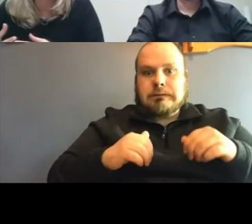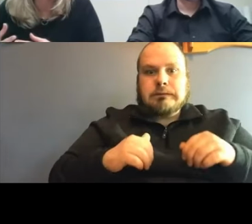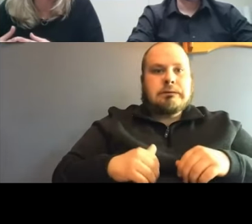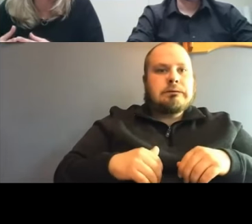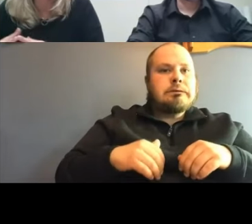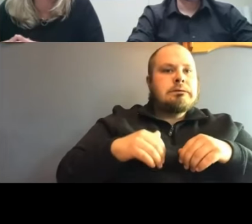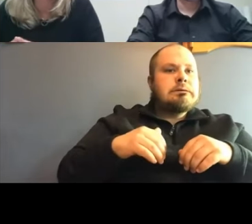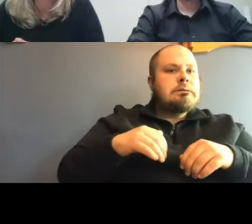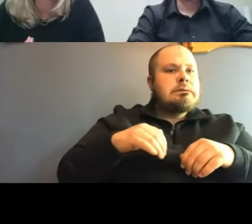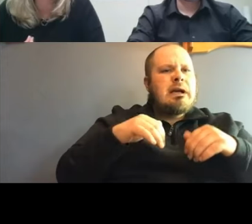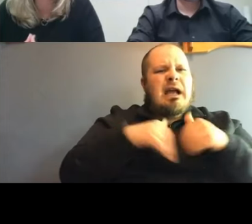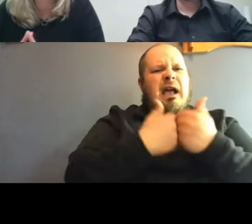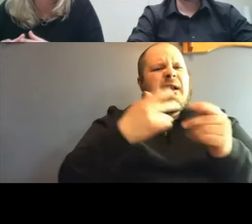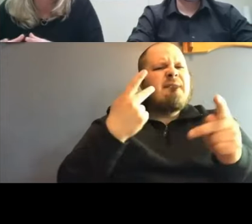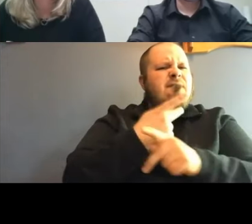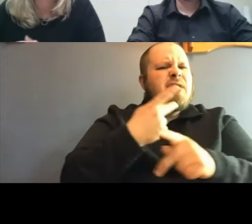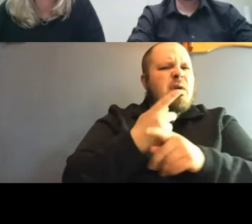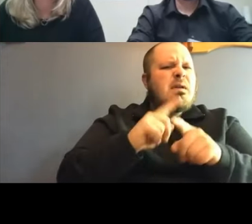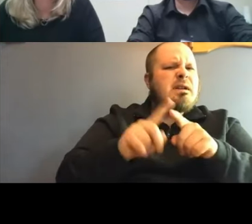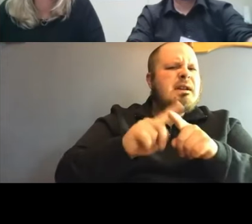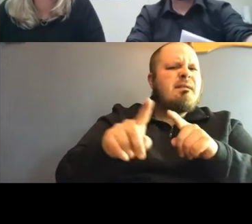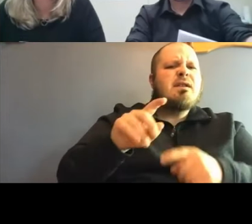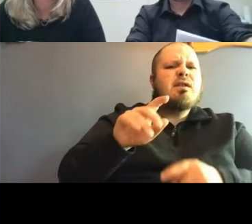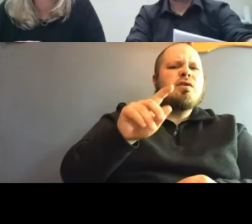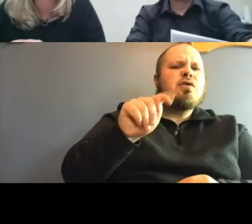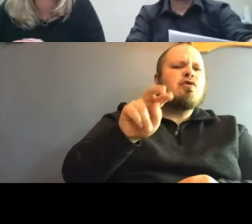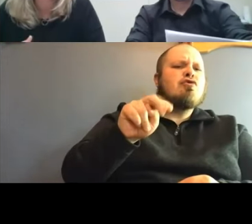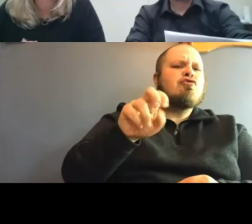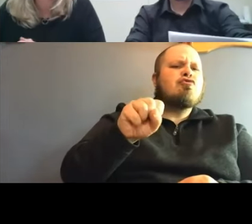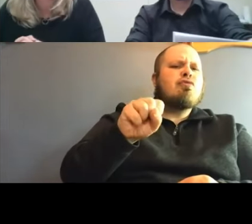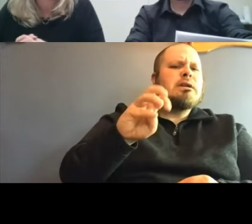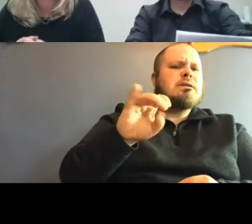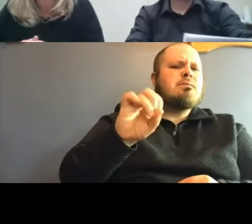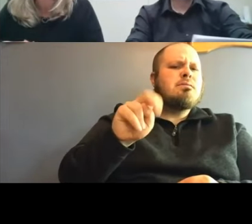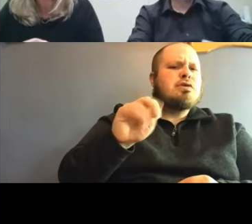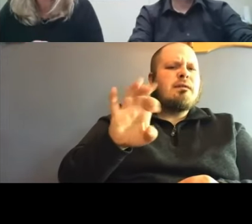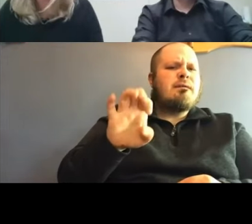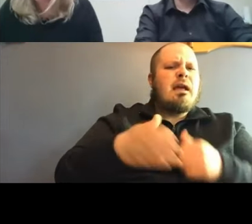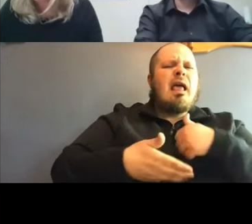fees, and other things to help them live more independently.